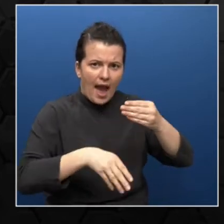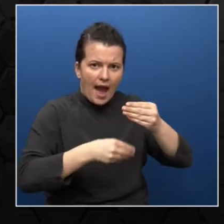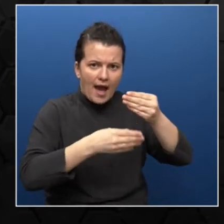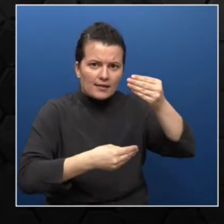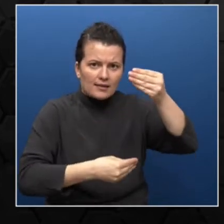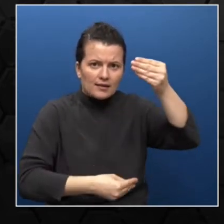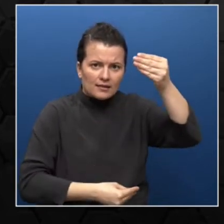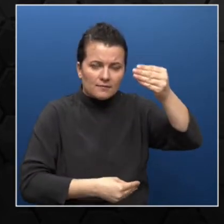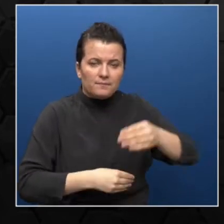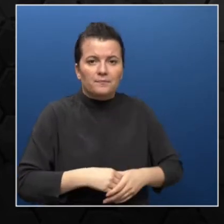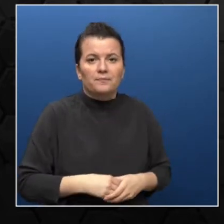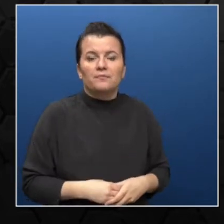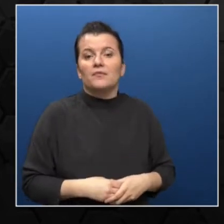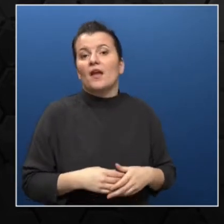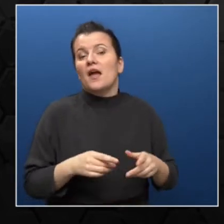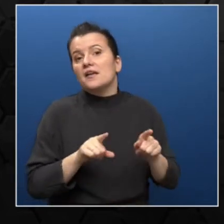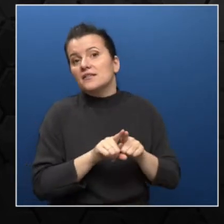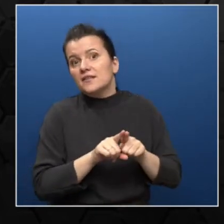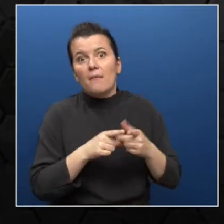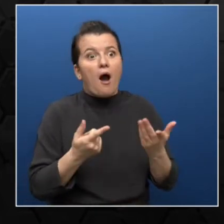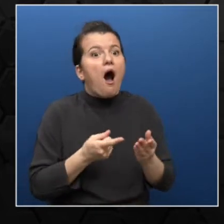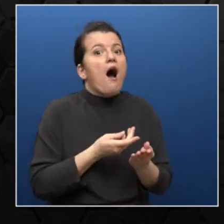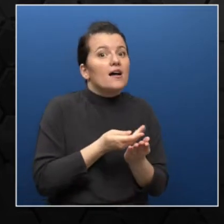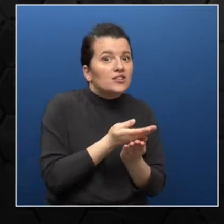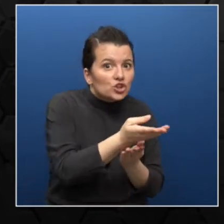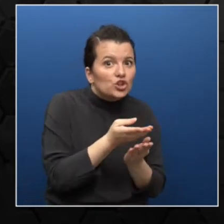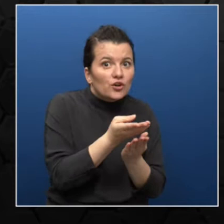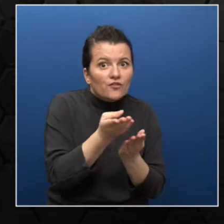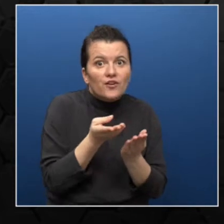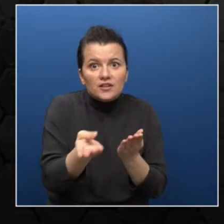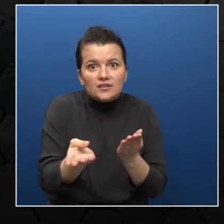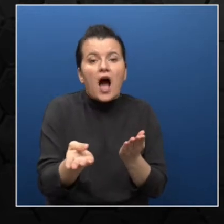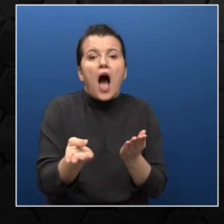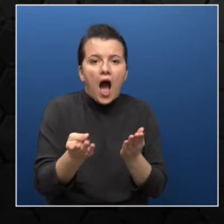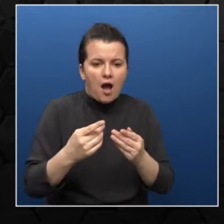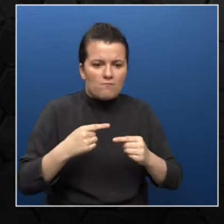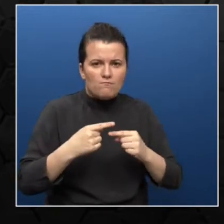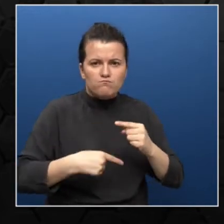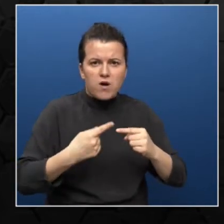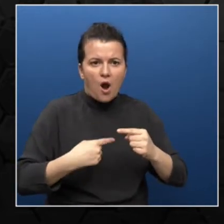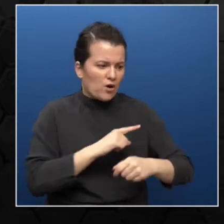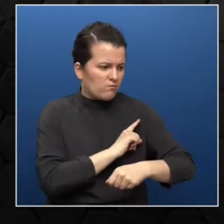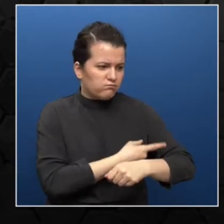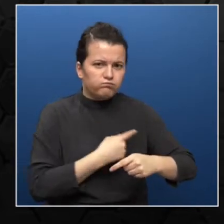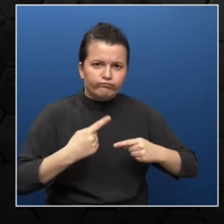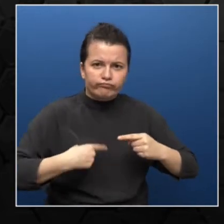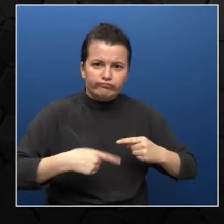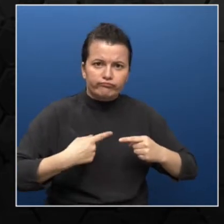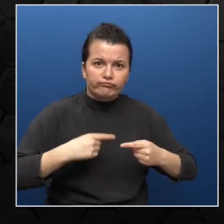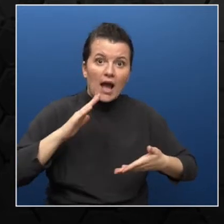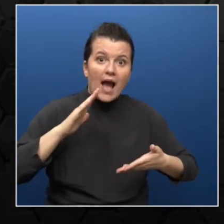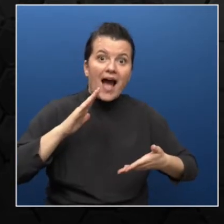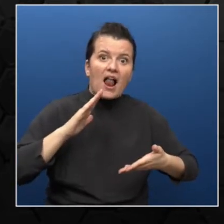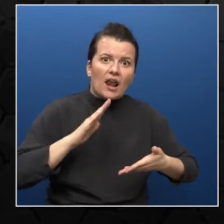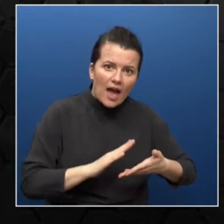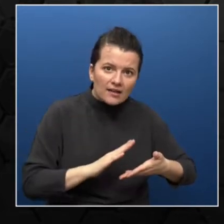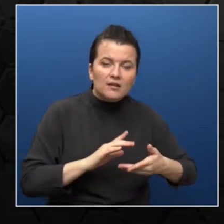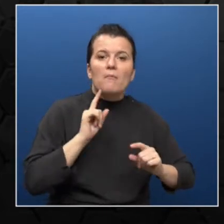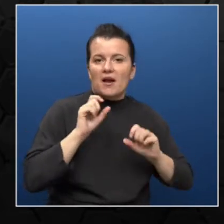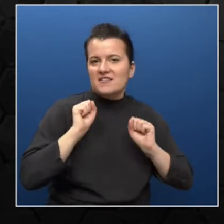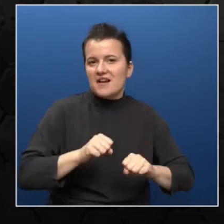get us more services for less amount of compute power. And yeah, that is the power of software over hardware.